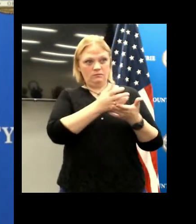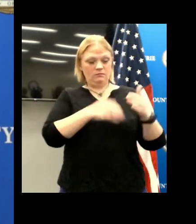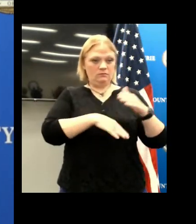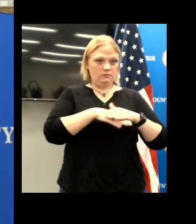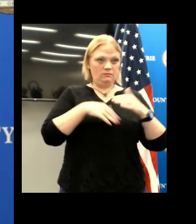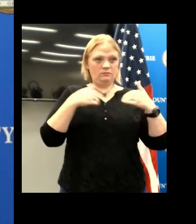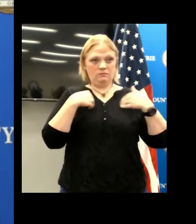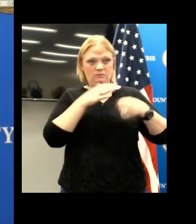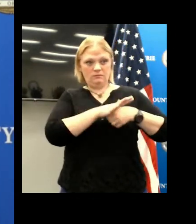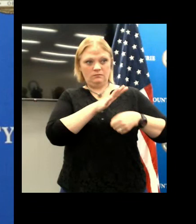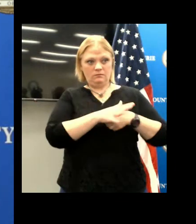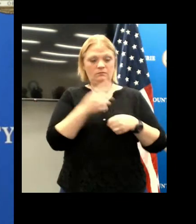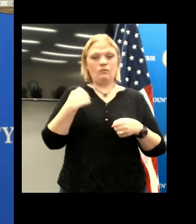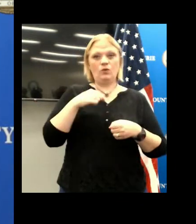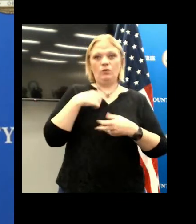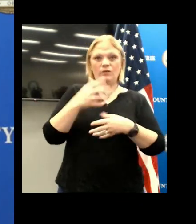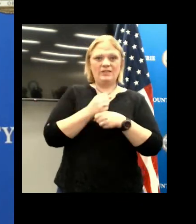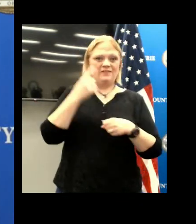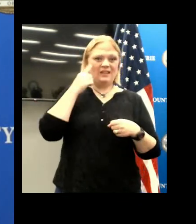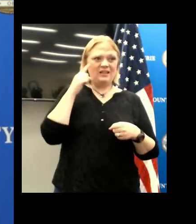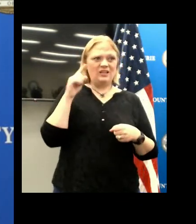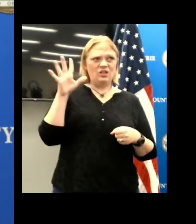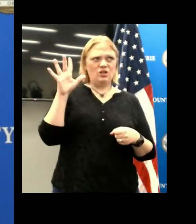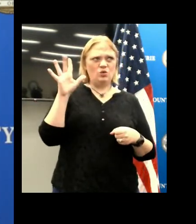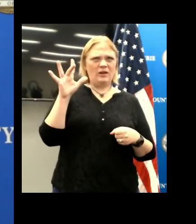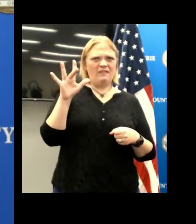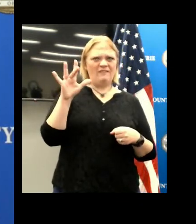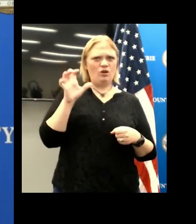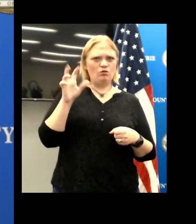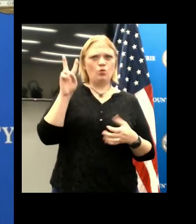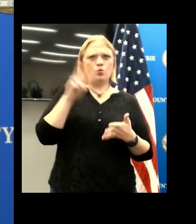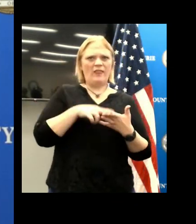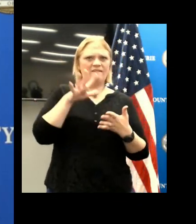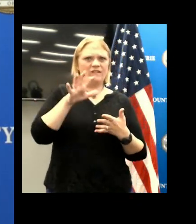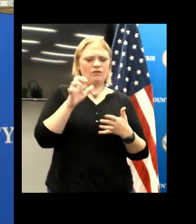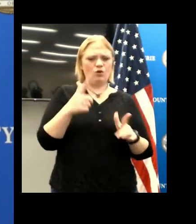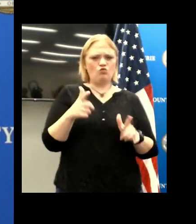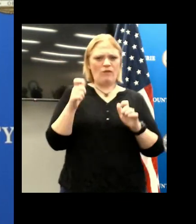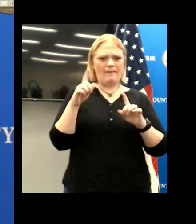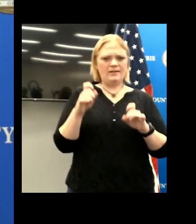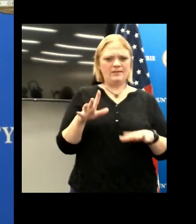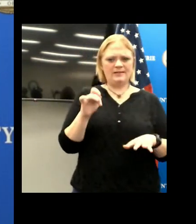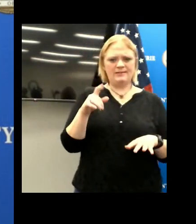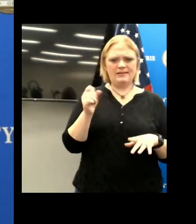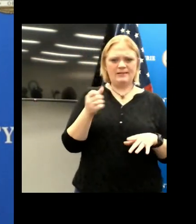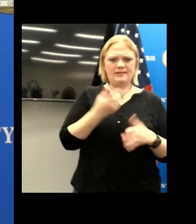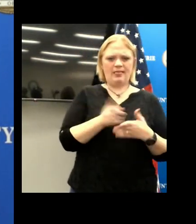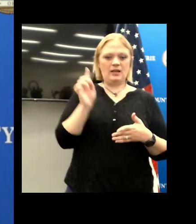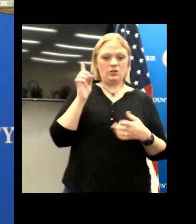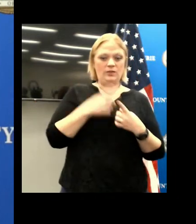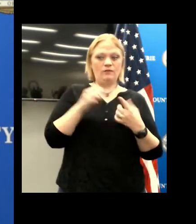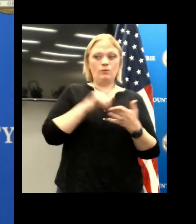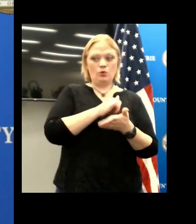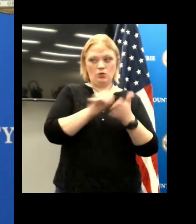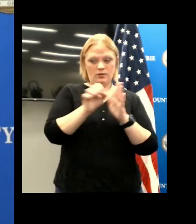tests? We did receive, I think, 2,500 rapid test kits last week from New York State.